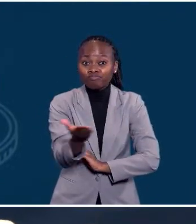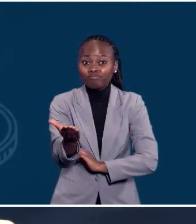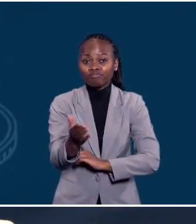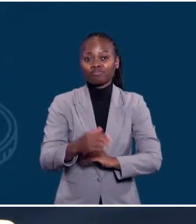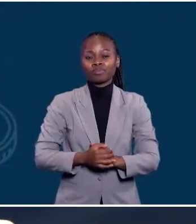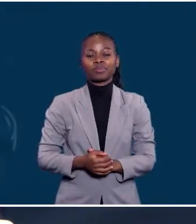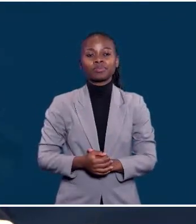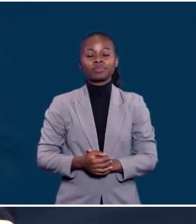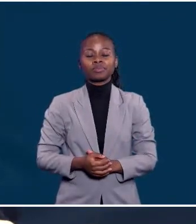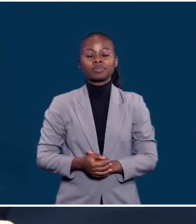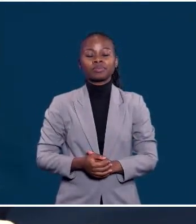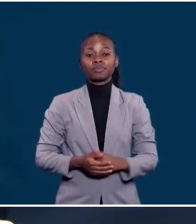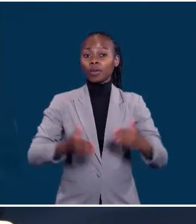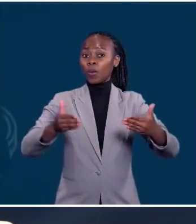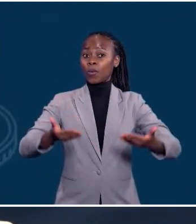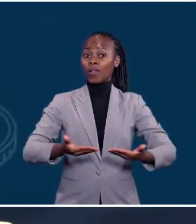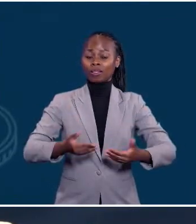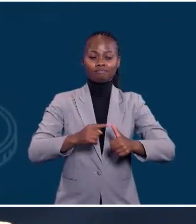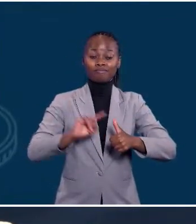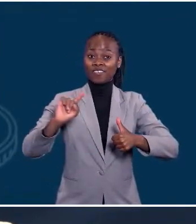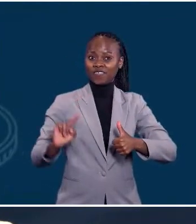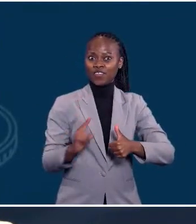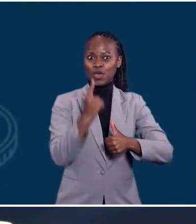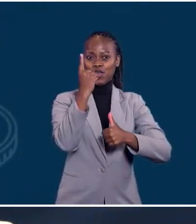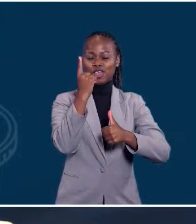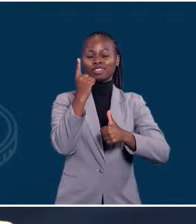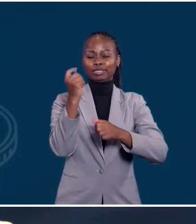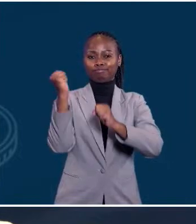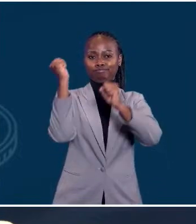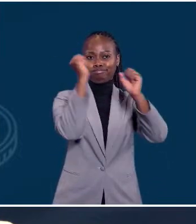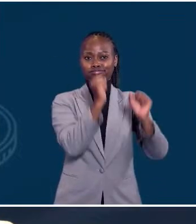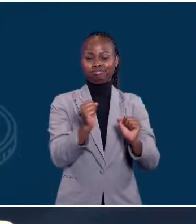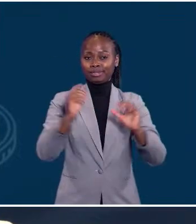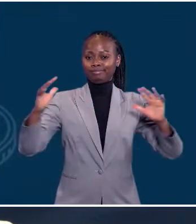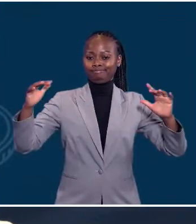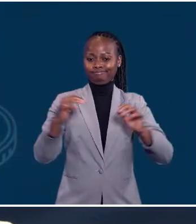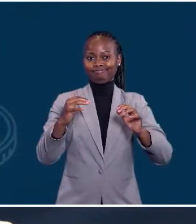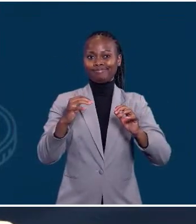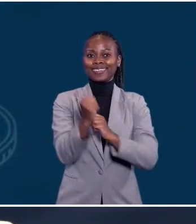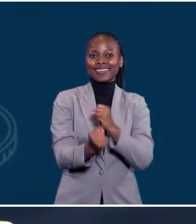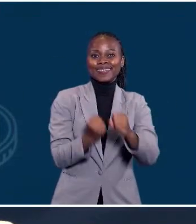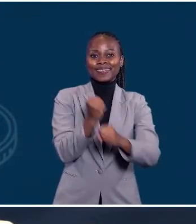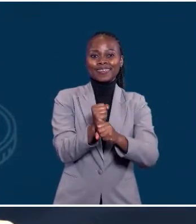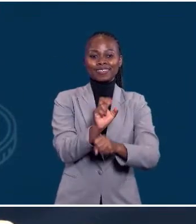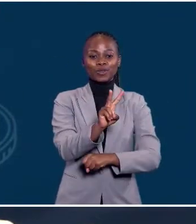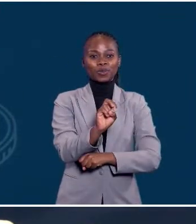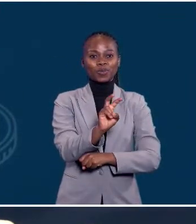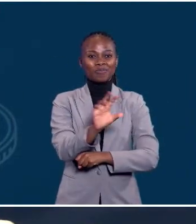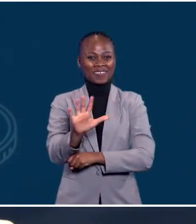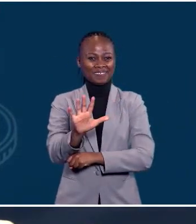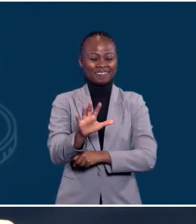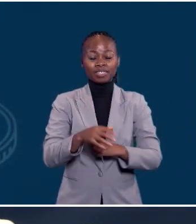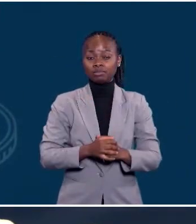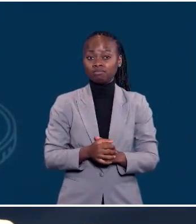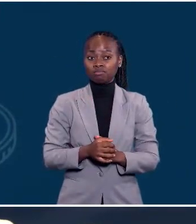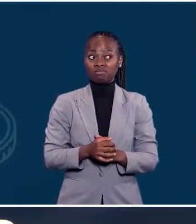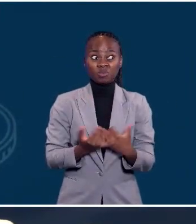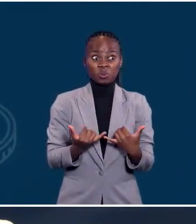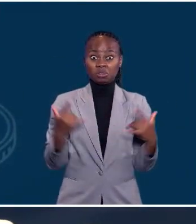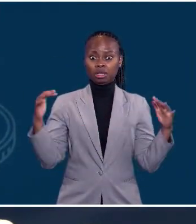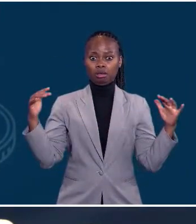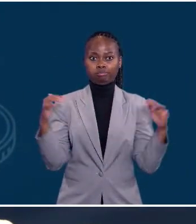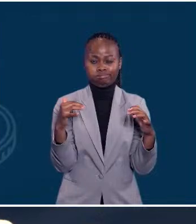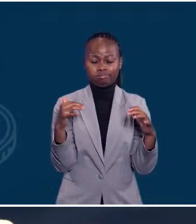welcome to the first Monetary Policy Forum for 2025. We meet here today when the